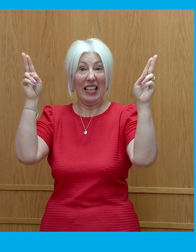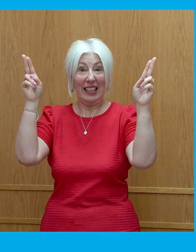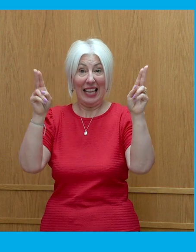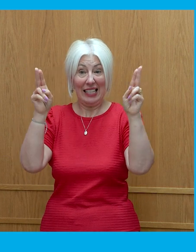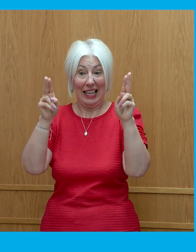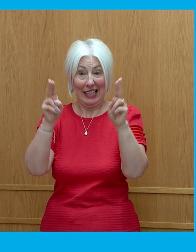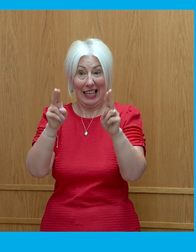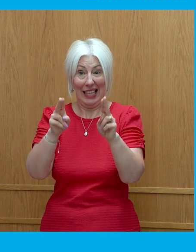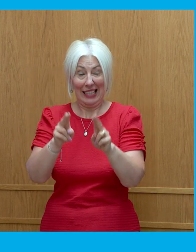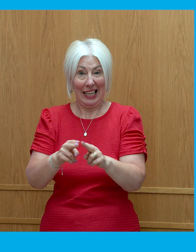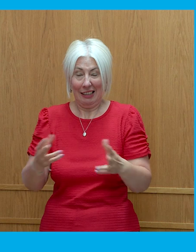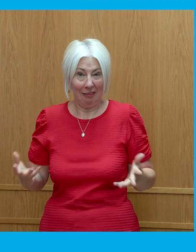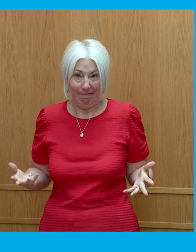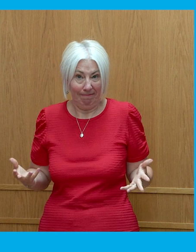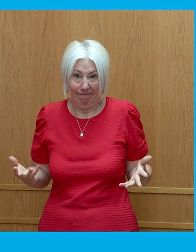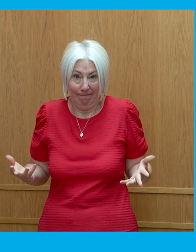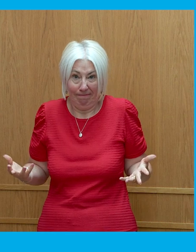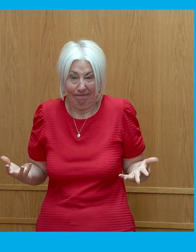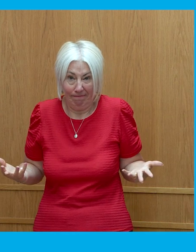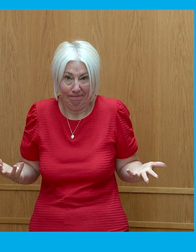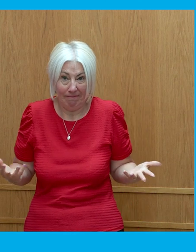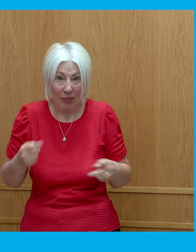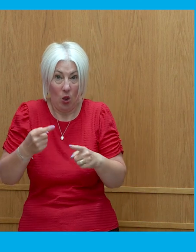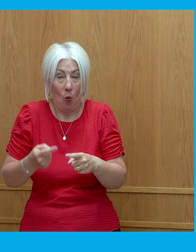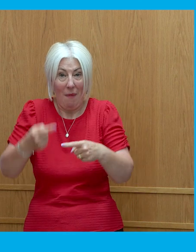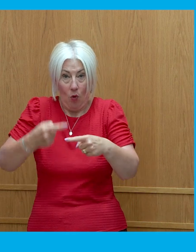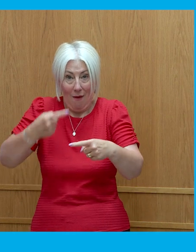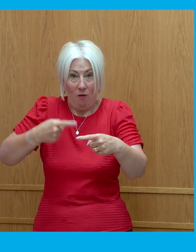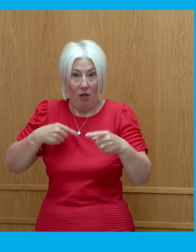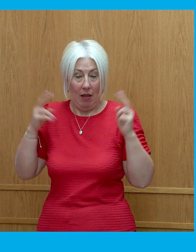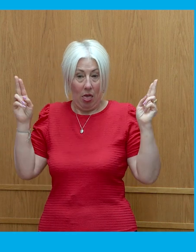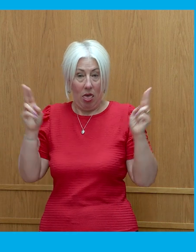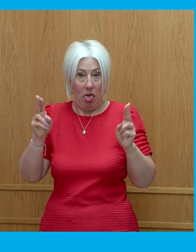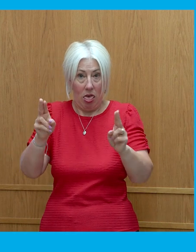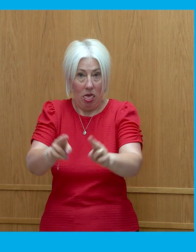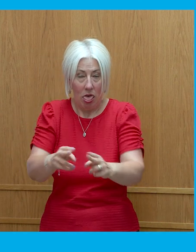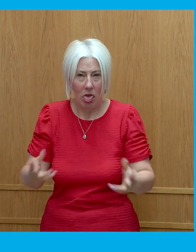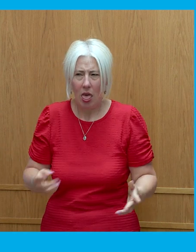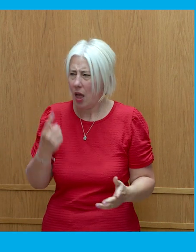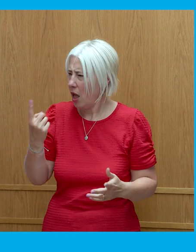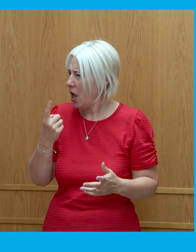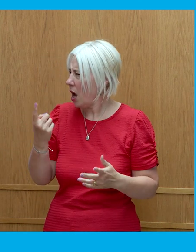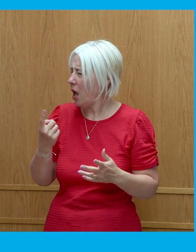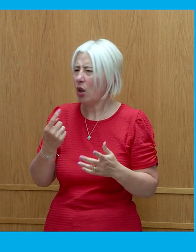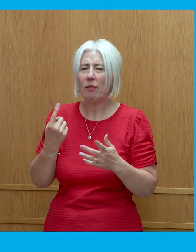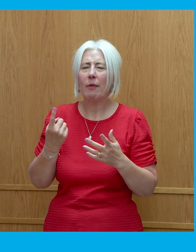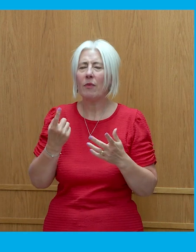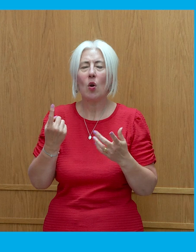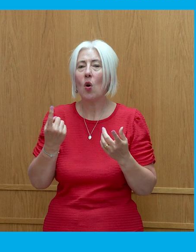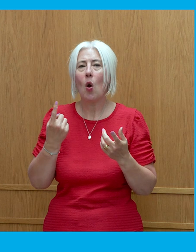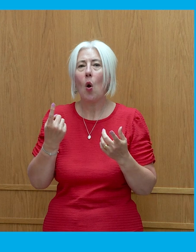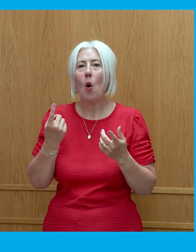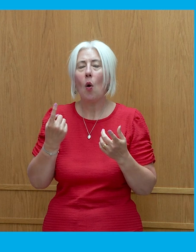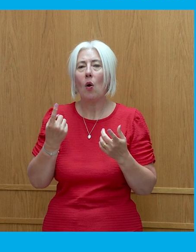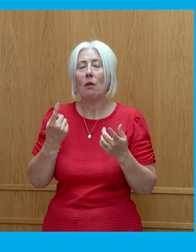Congress, to the point where I think now the who was it? Is it Marjorie Taylor Greene? No, I'm sorry.